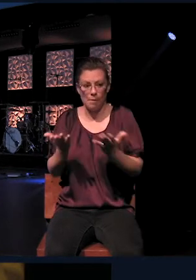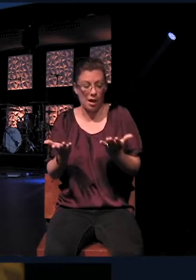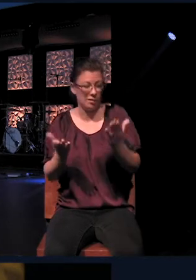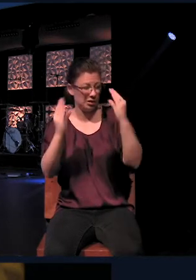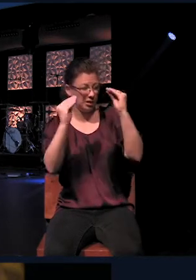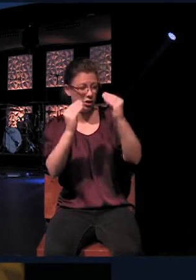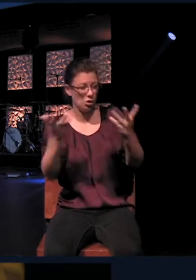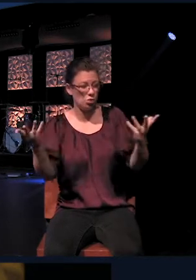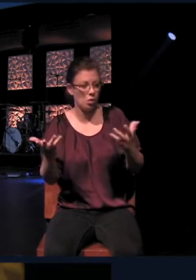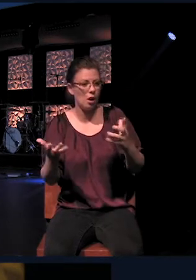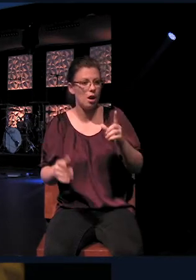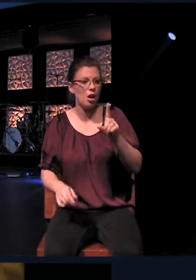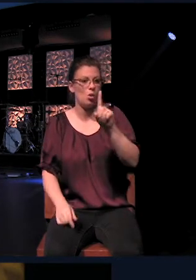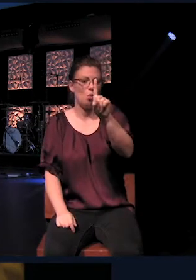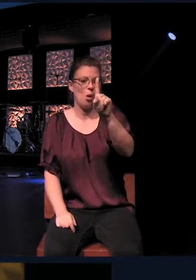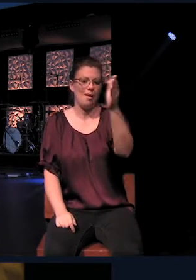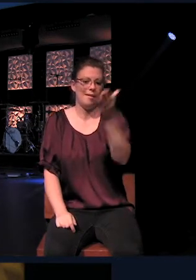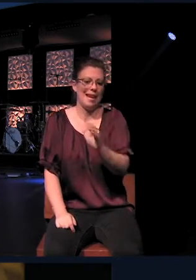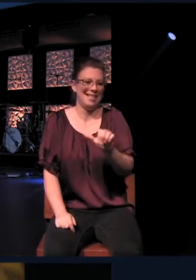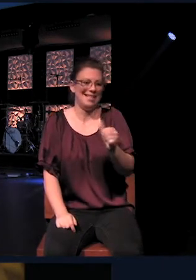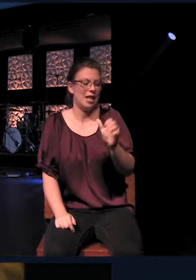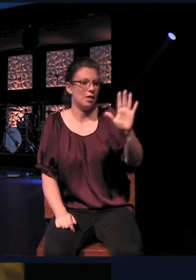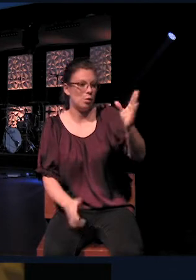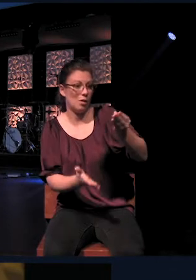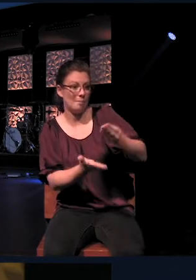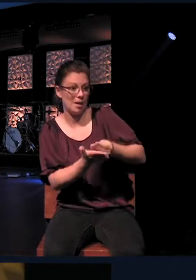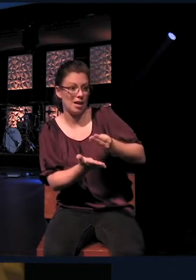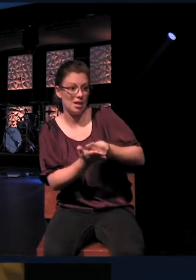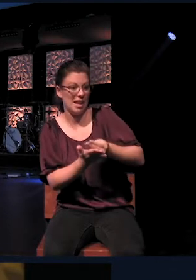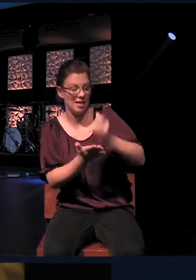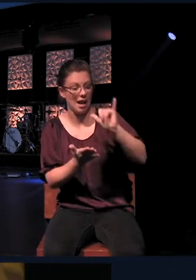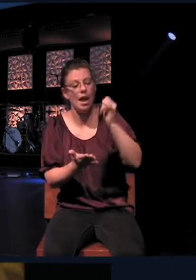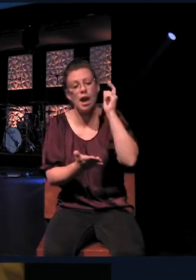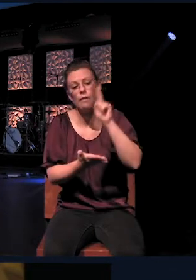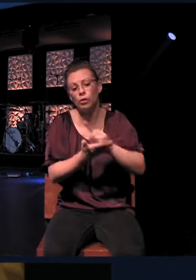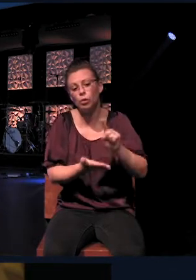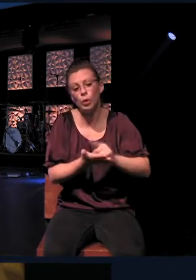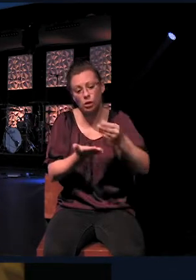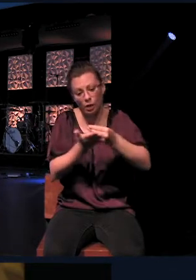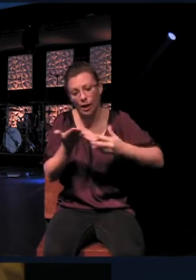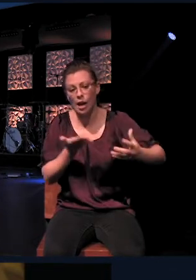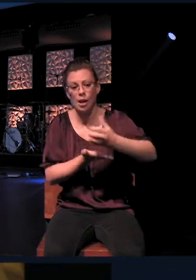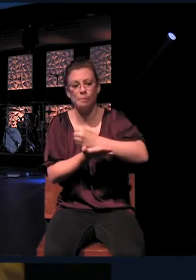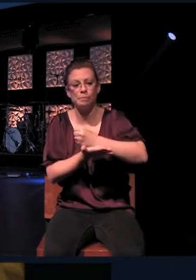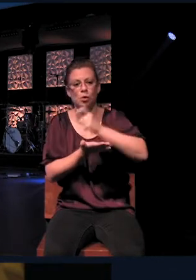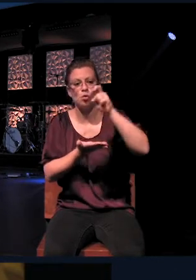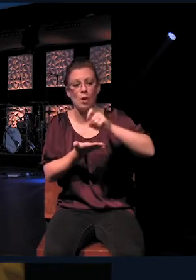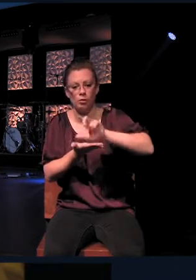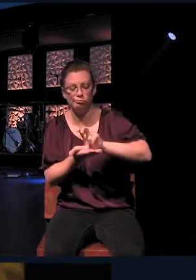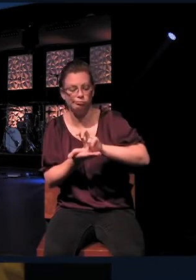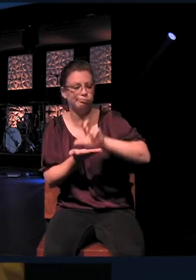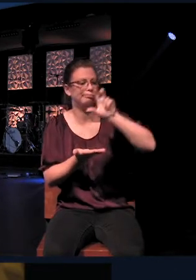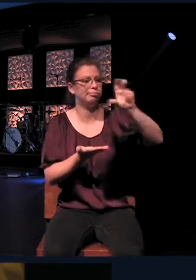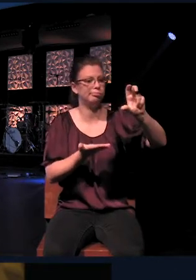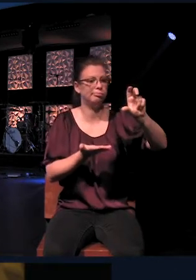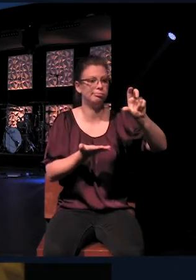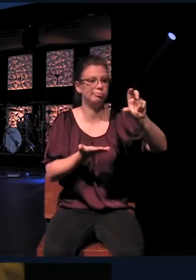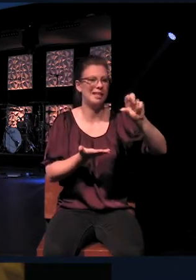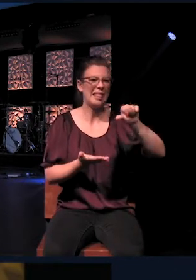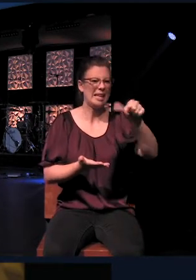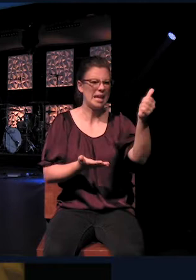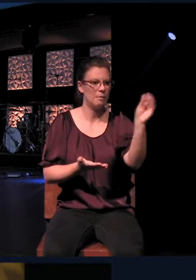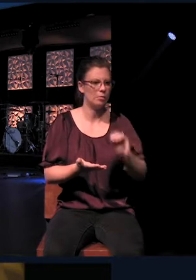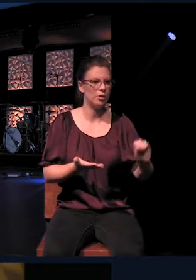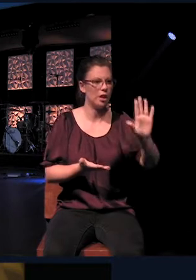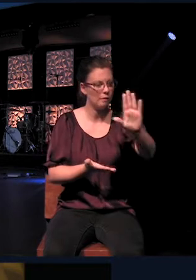at Worship Center, we give you opportunity to do that. It's what gives us that privilege of giving and breaking that power